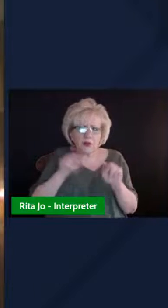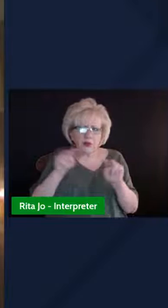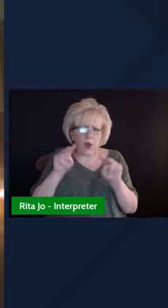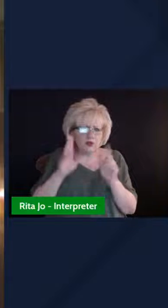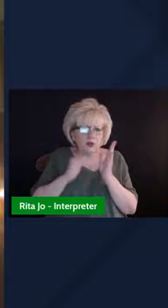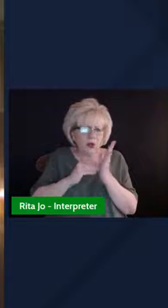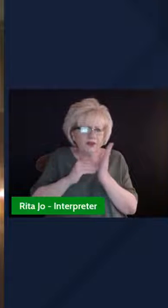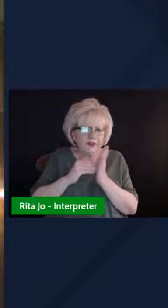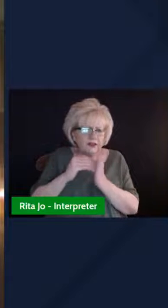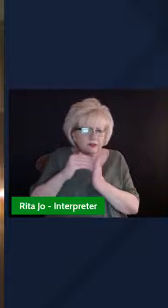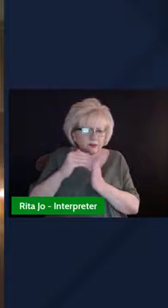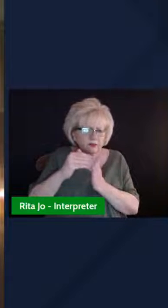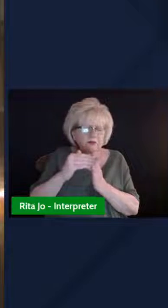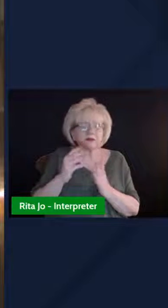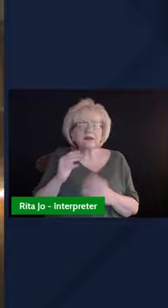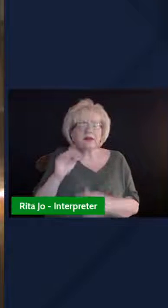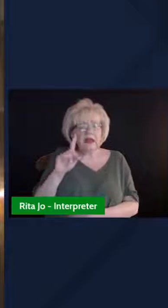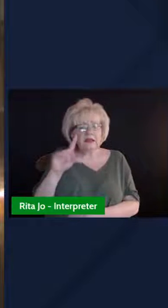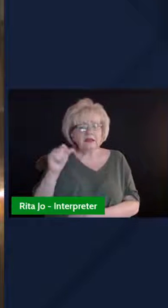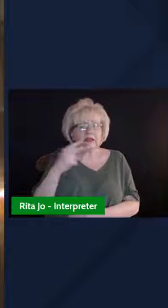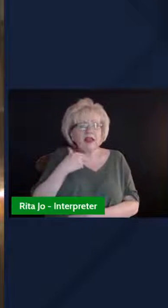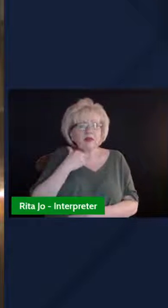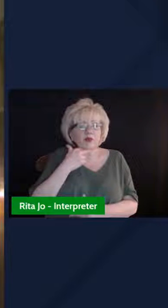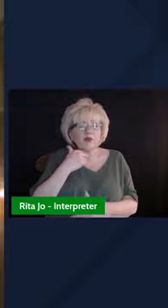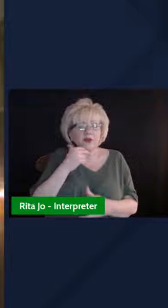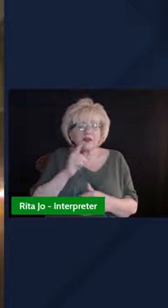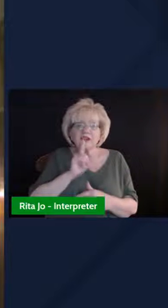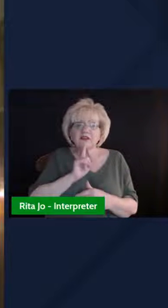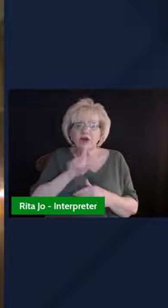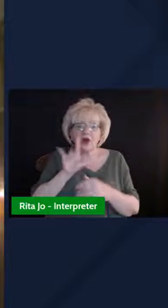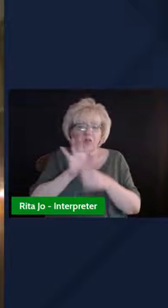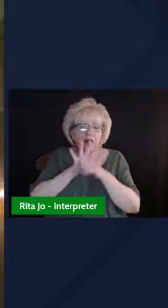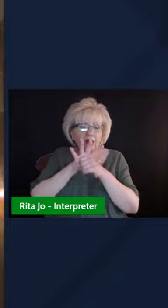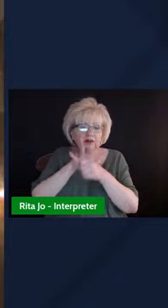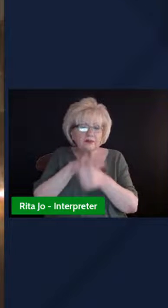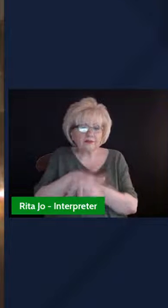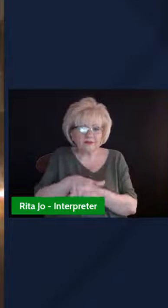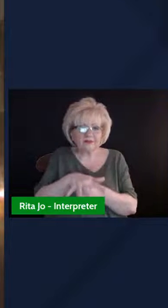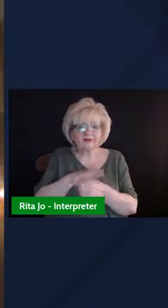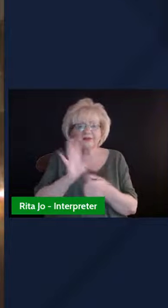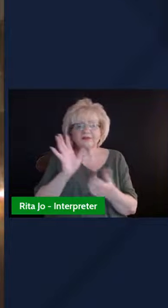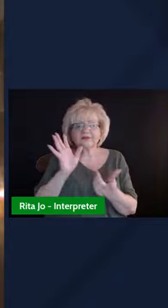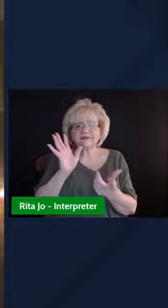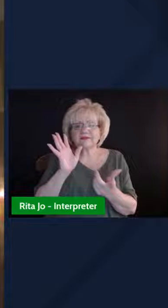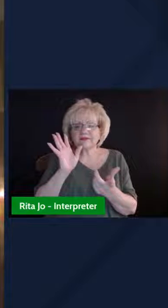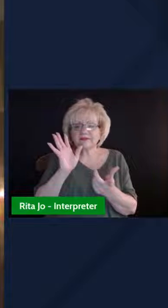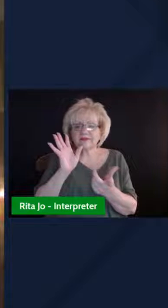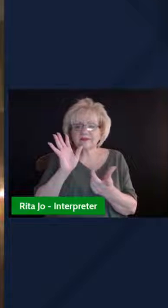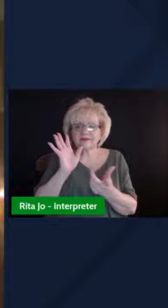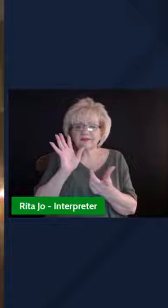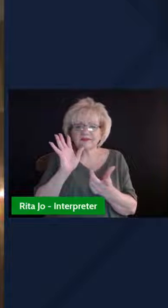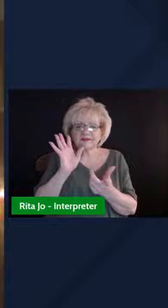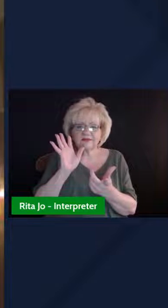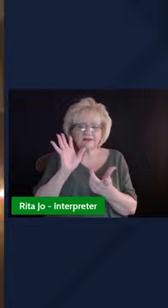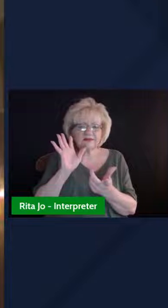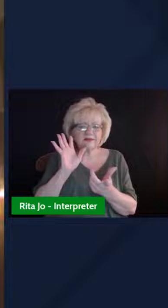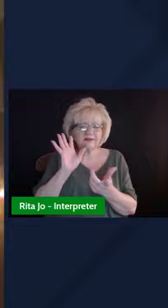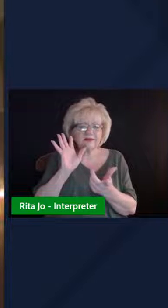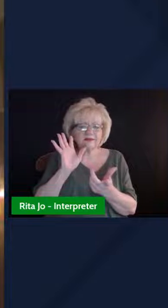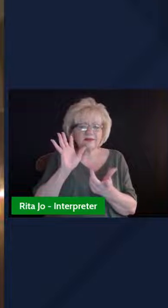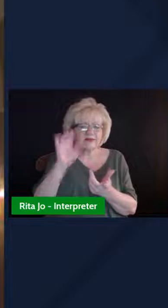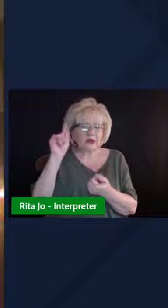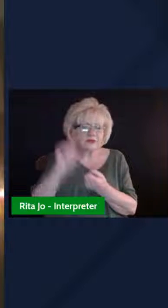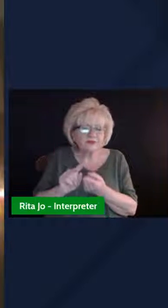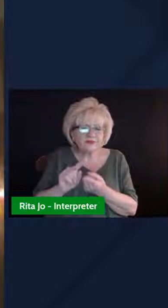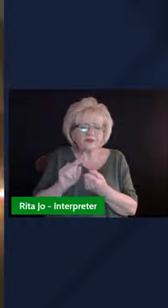often as disabled voices are discounted with the hopes that, like I